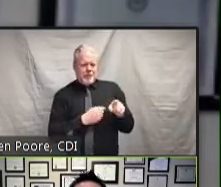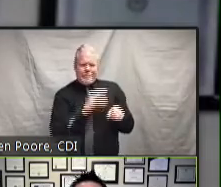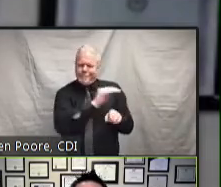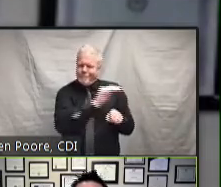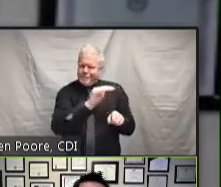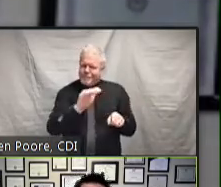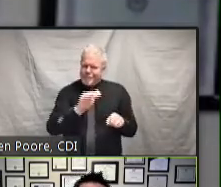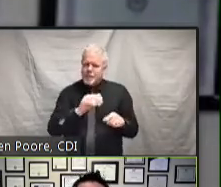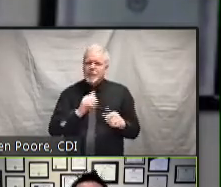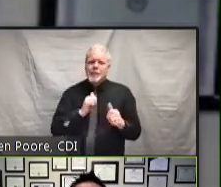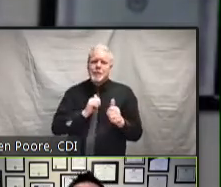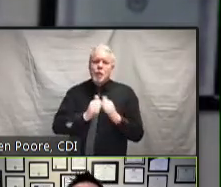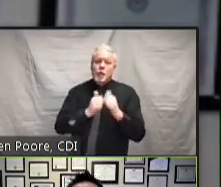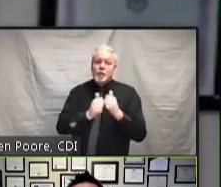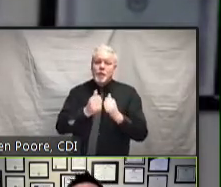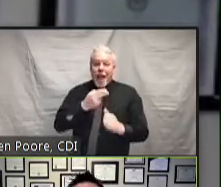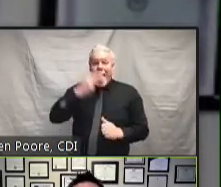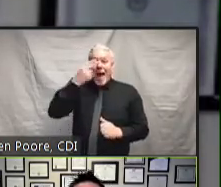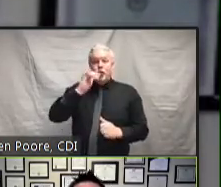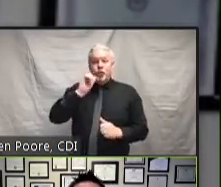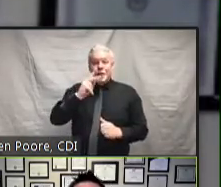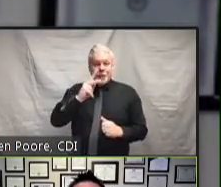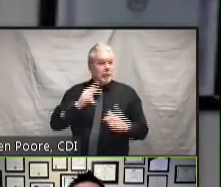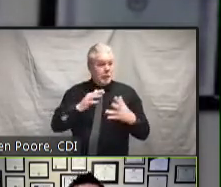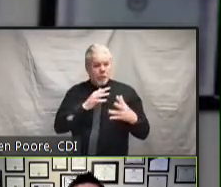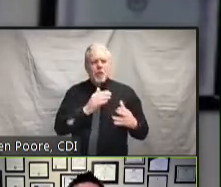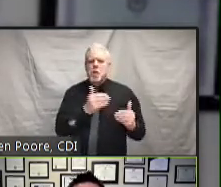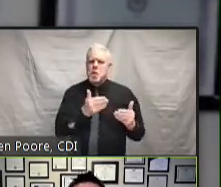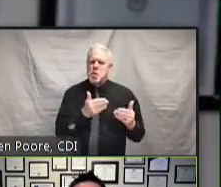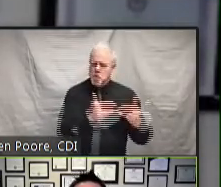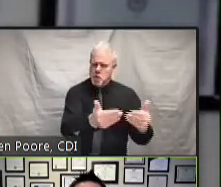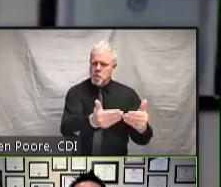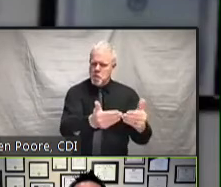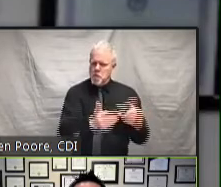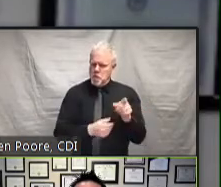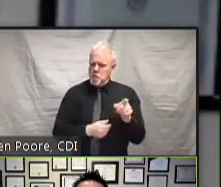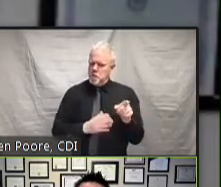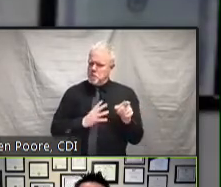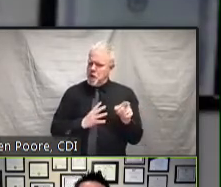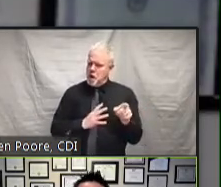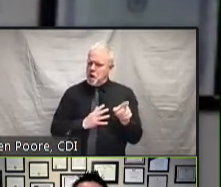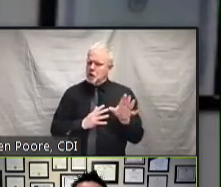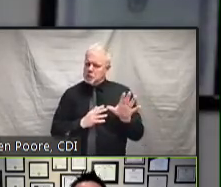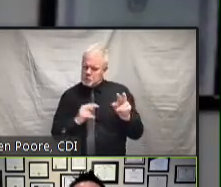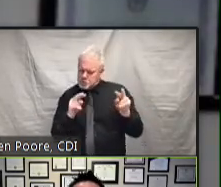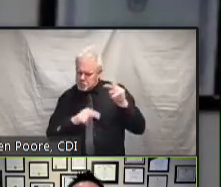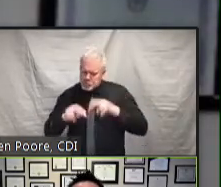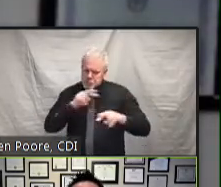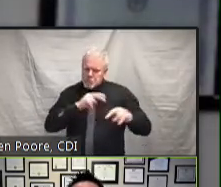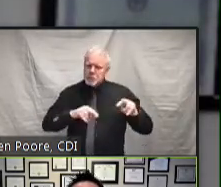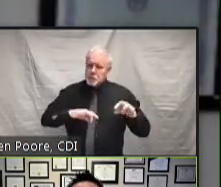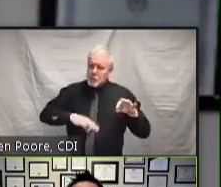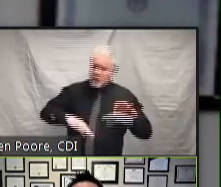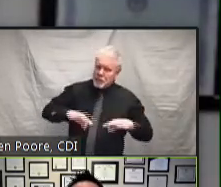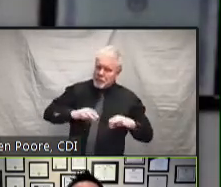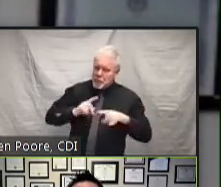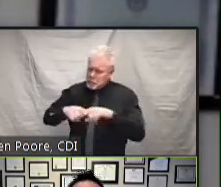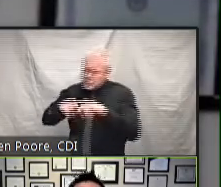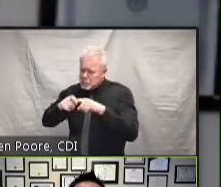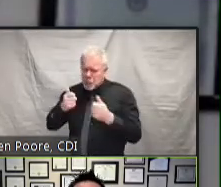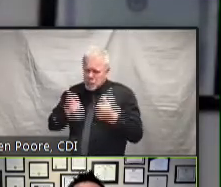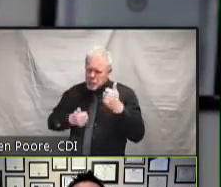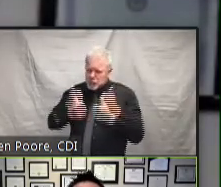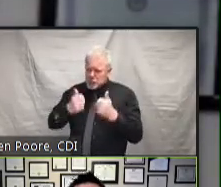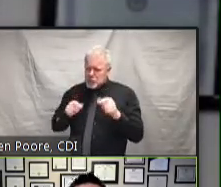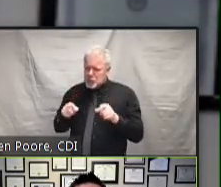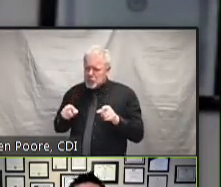balance between the benefits of sports participation and extracurricular activities with the known risks of COVID-19 in these